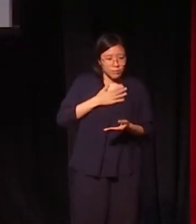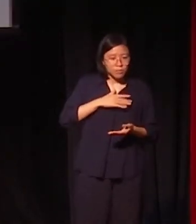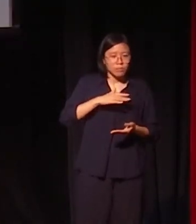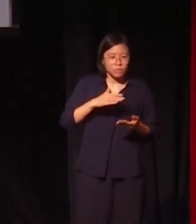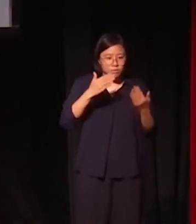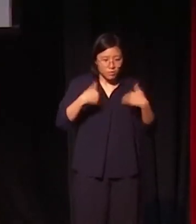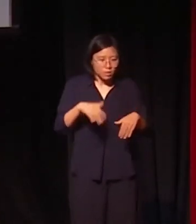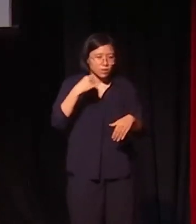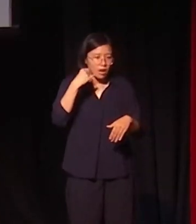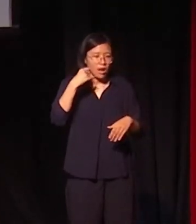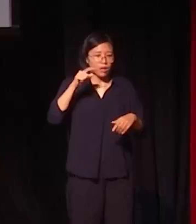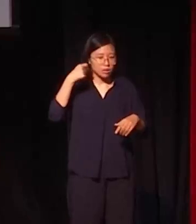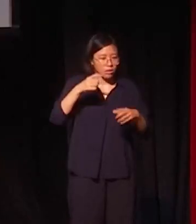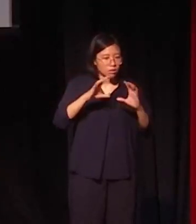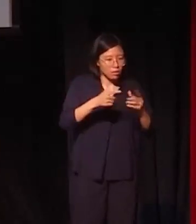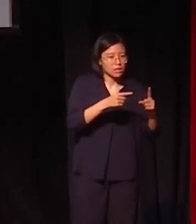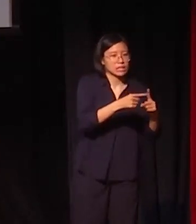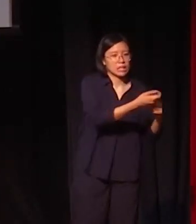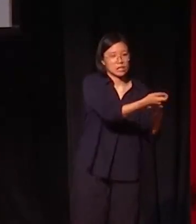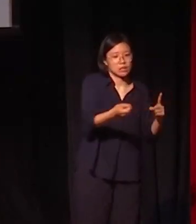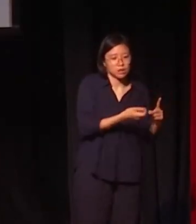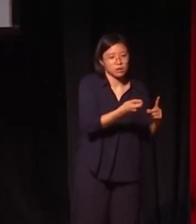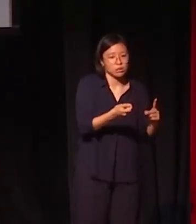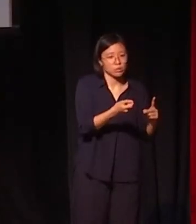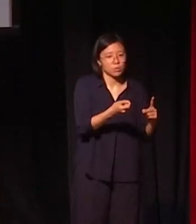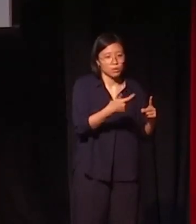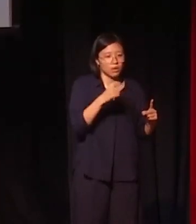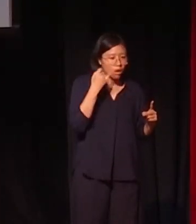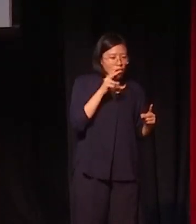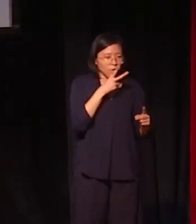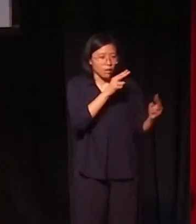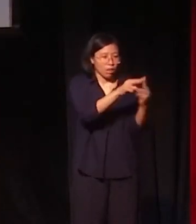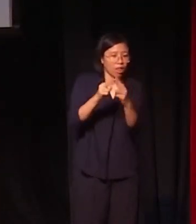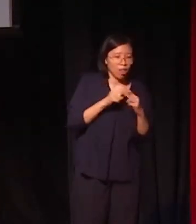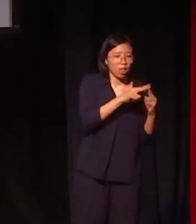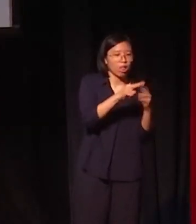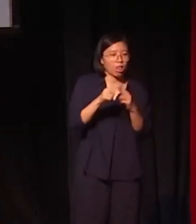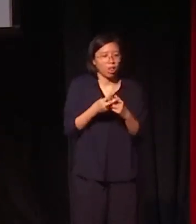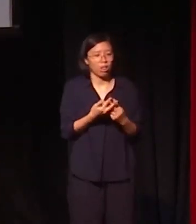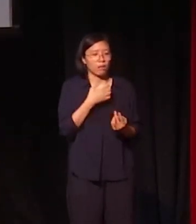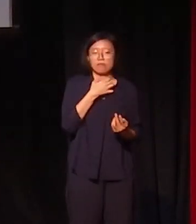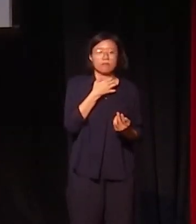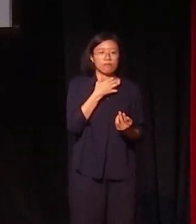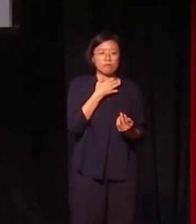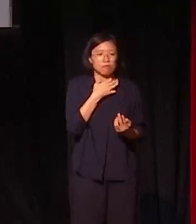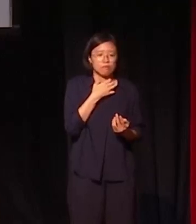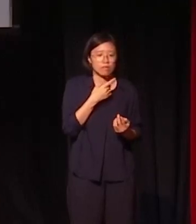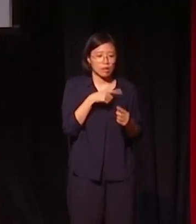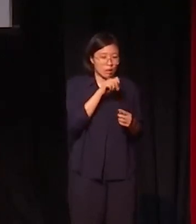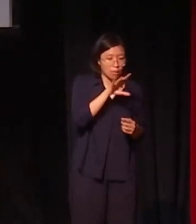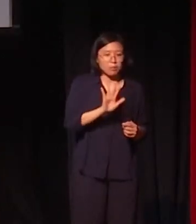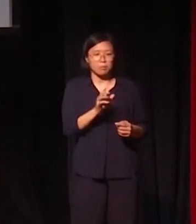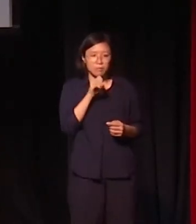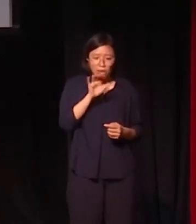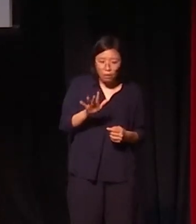small, so sign language interpreters and deaf people often know each other very well. There's always a risk then for deaf women to report